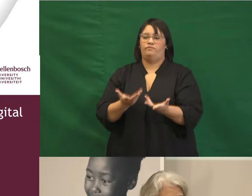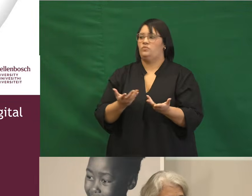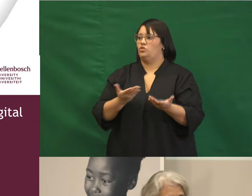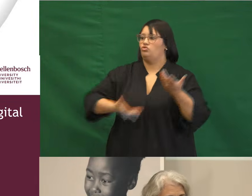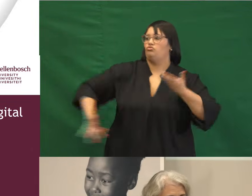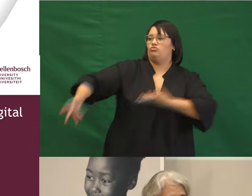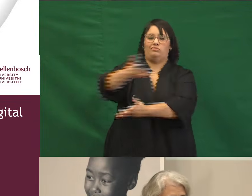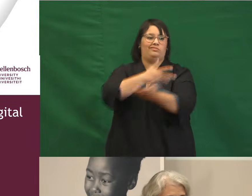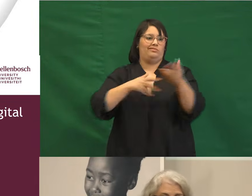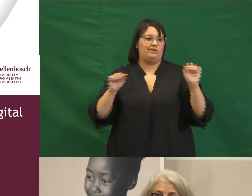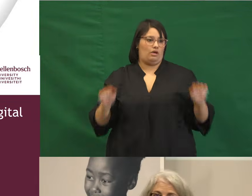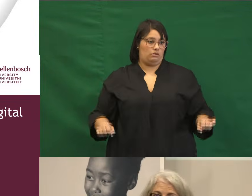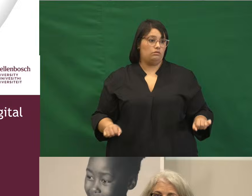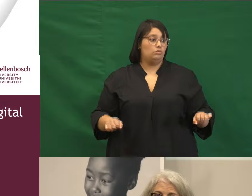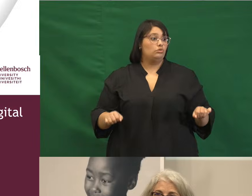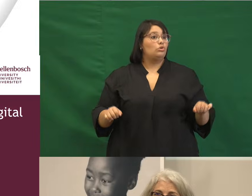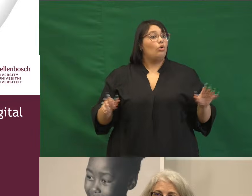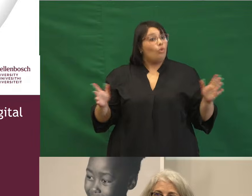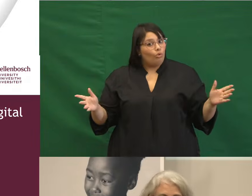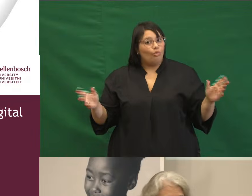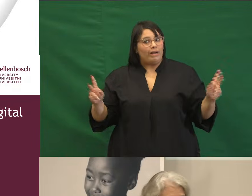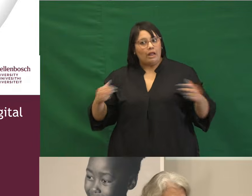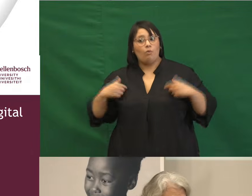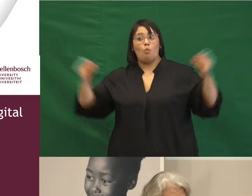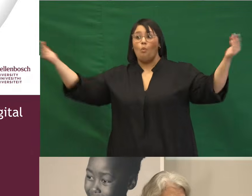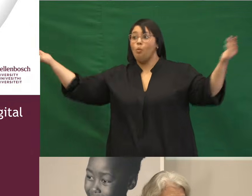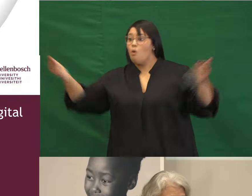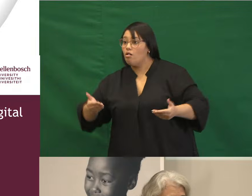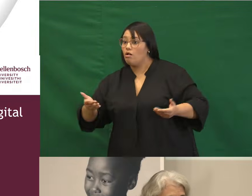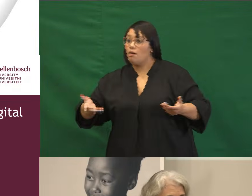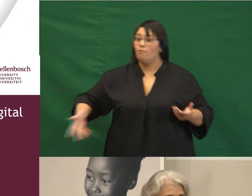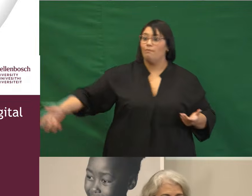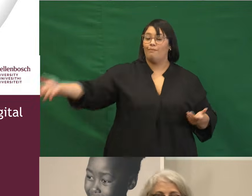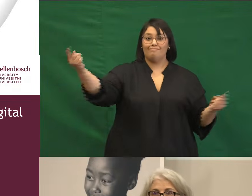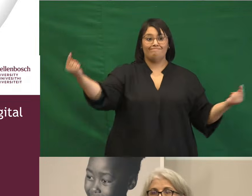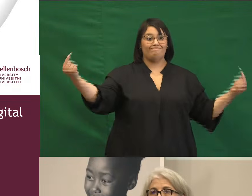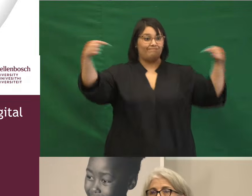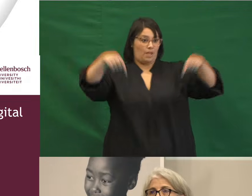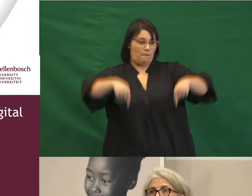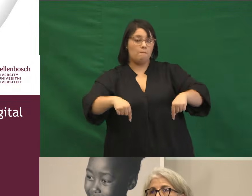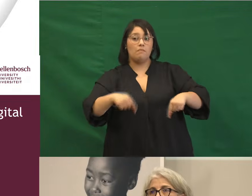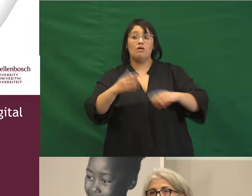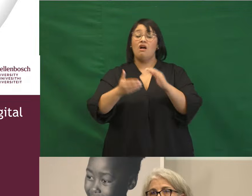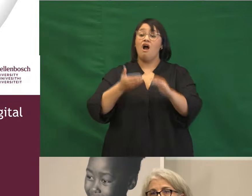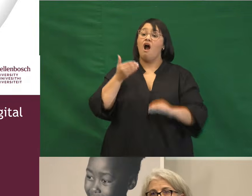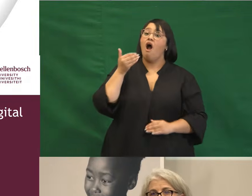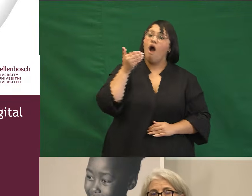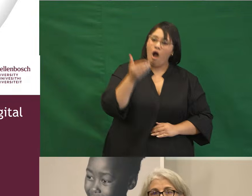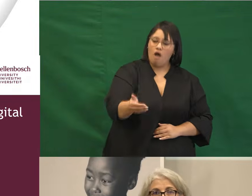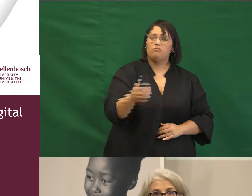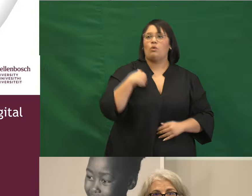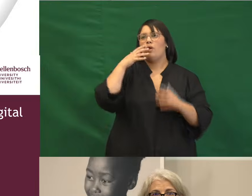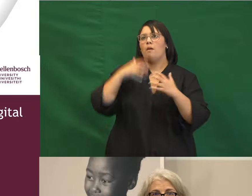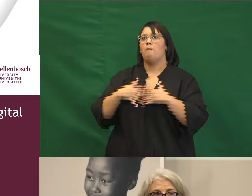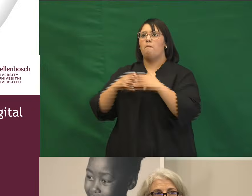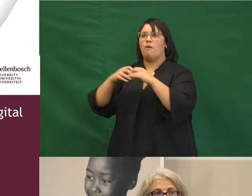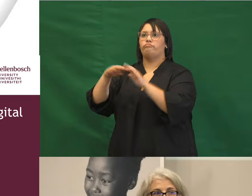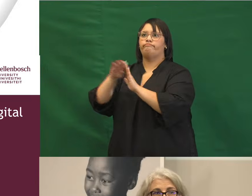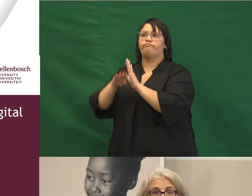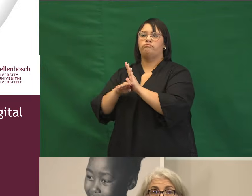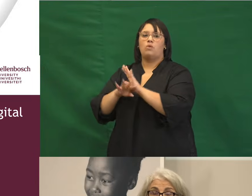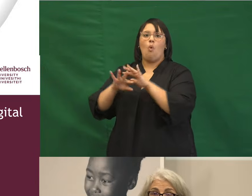again. At this event and afterwards, we will also have ways in which you can engage